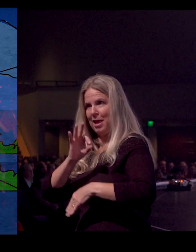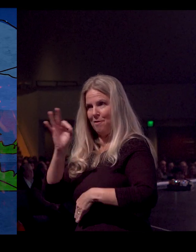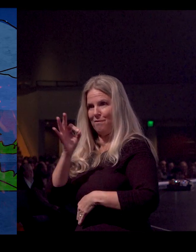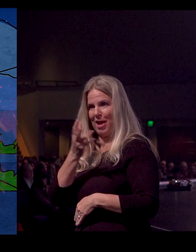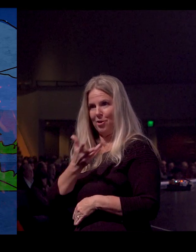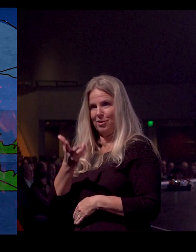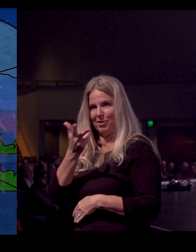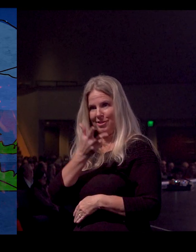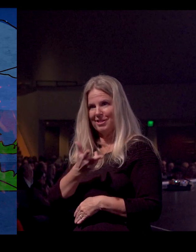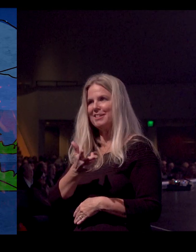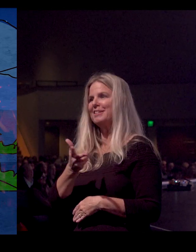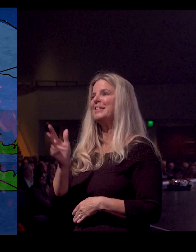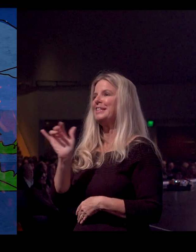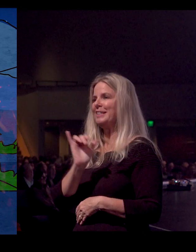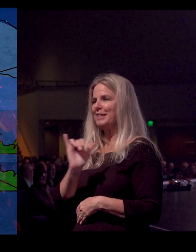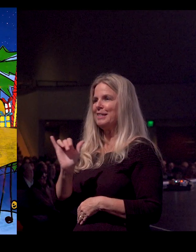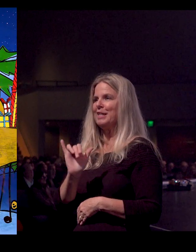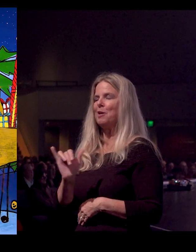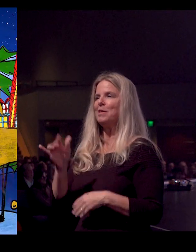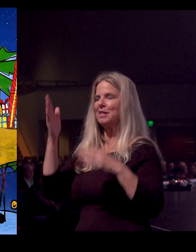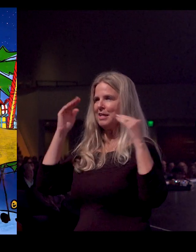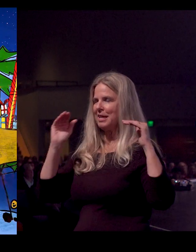and told everyone about the special baby.